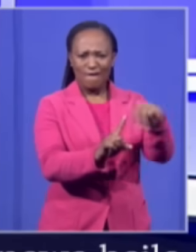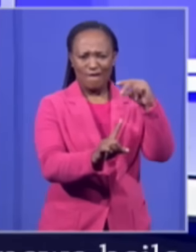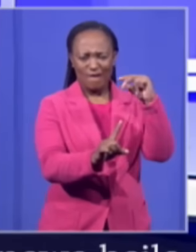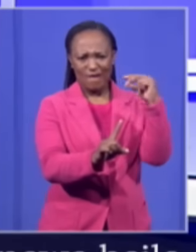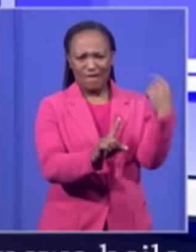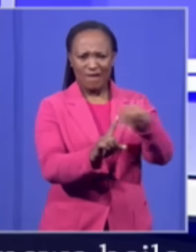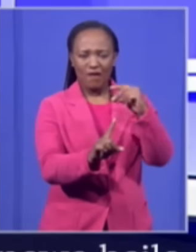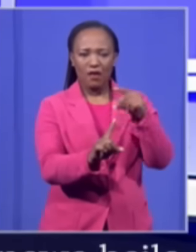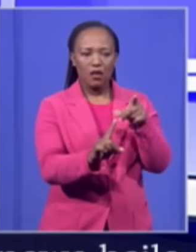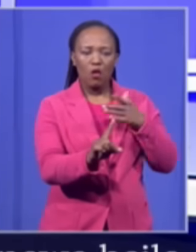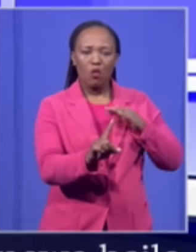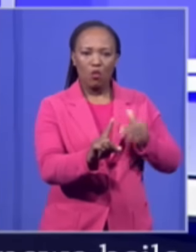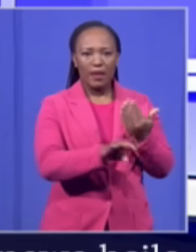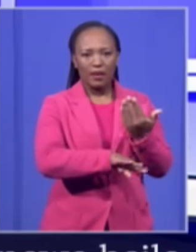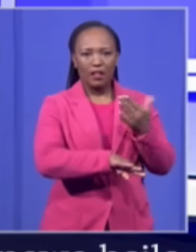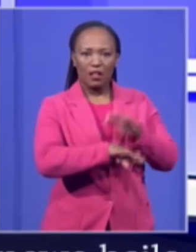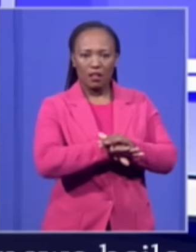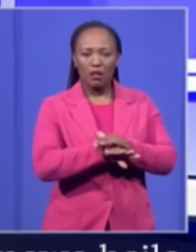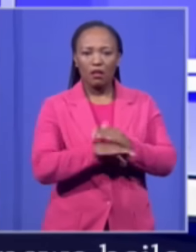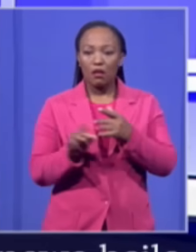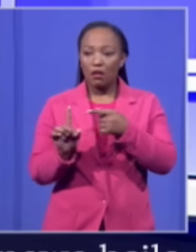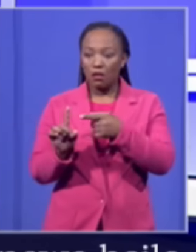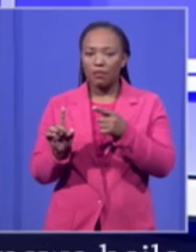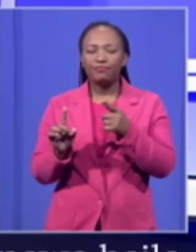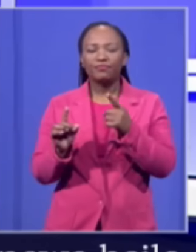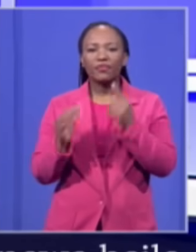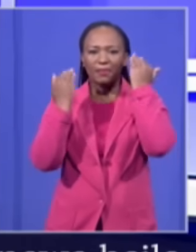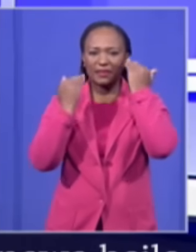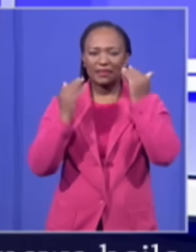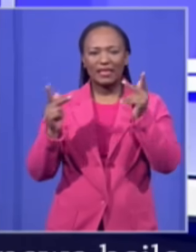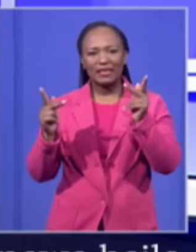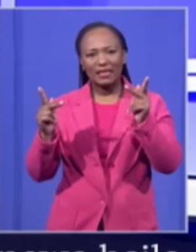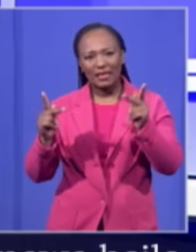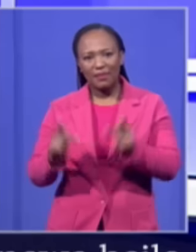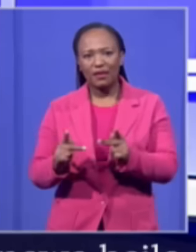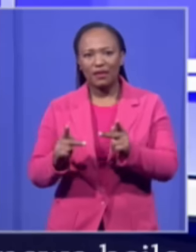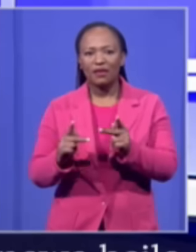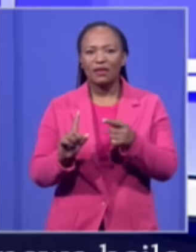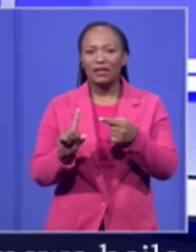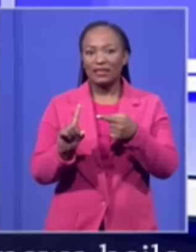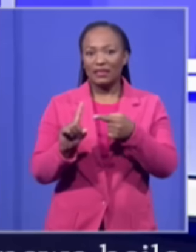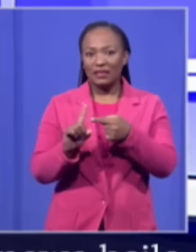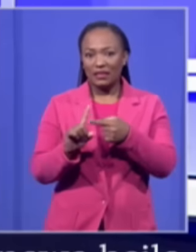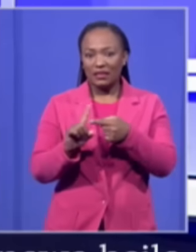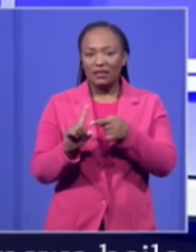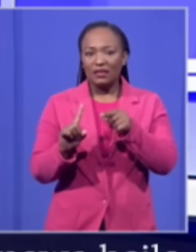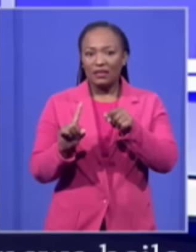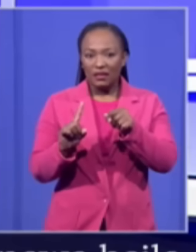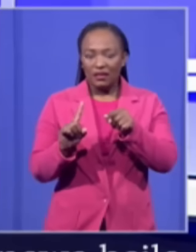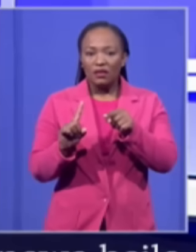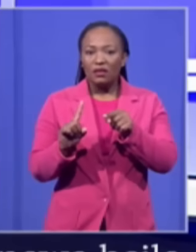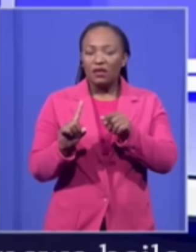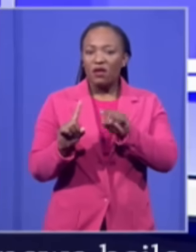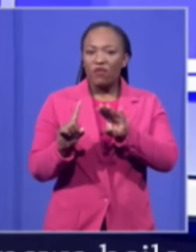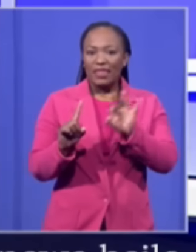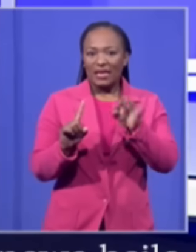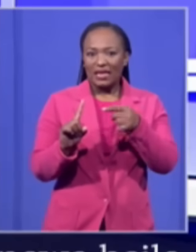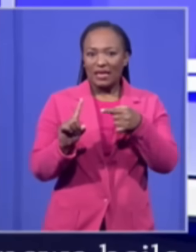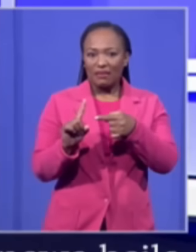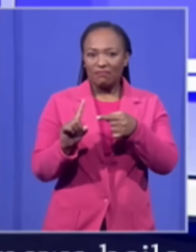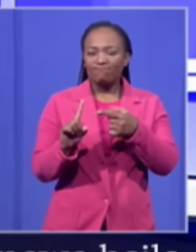ke kgotlatshekelo ya magistrata wa Kimberley. Puso e nganga gore mosimane gape Kgadiete wa dingwaga di le 43